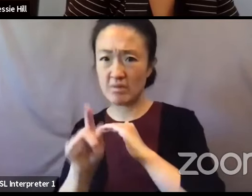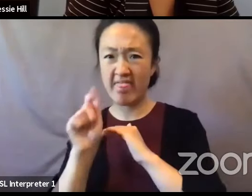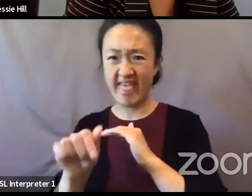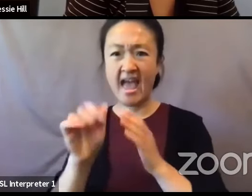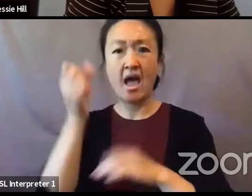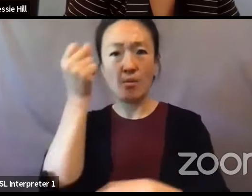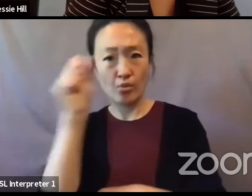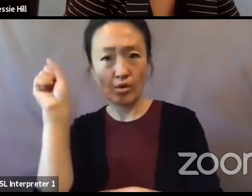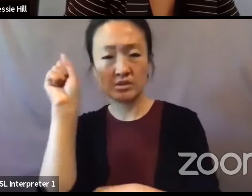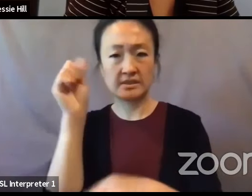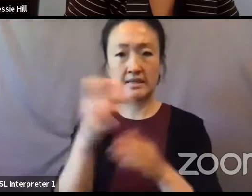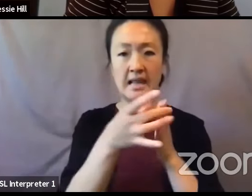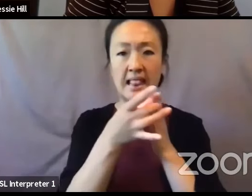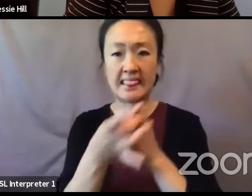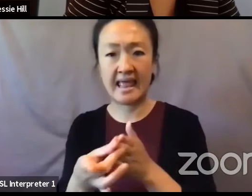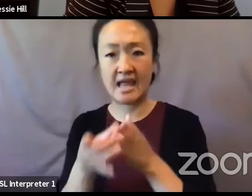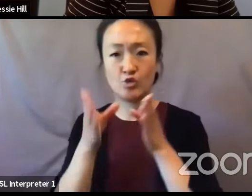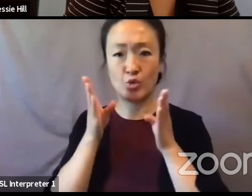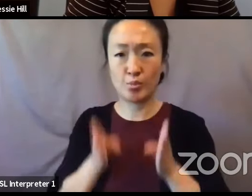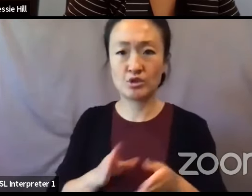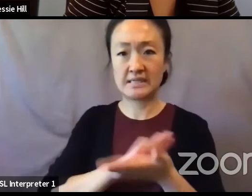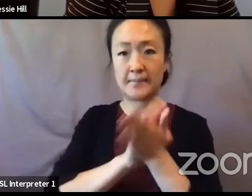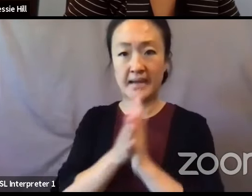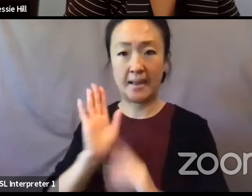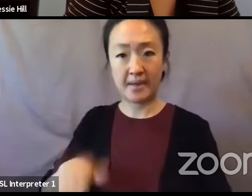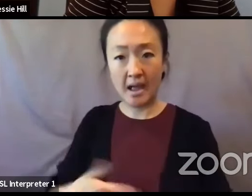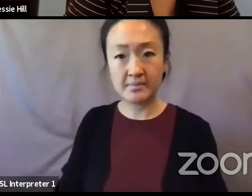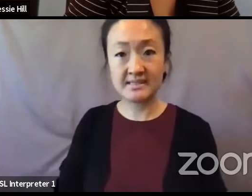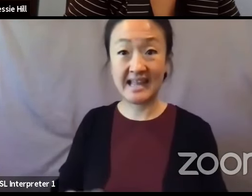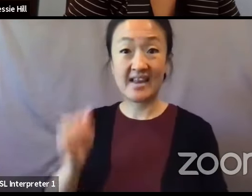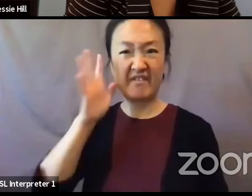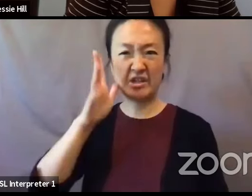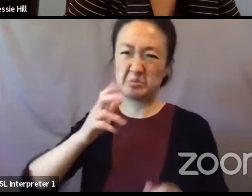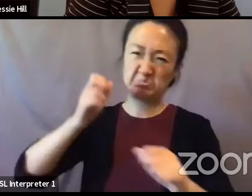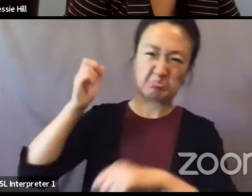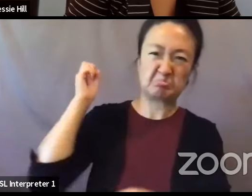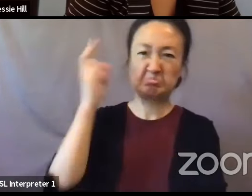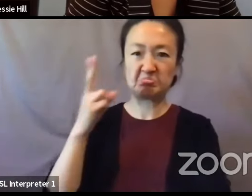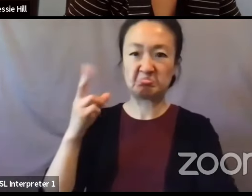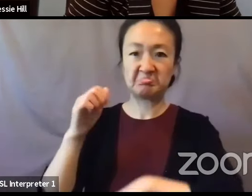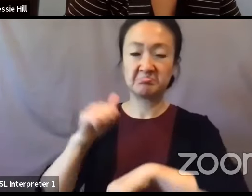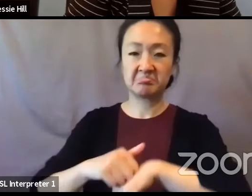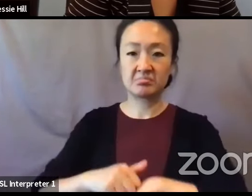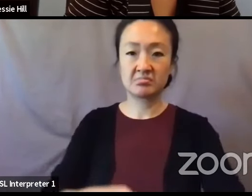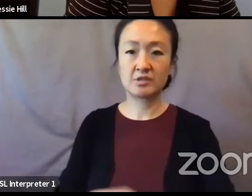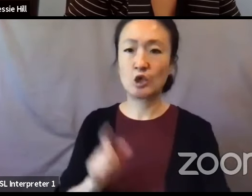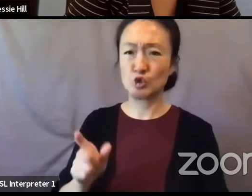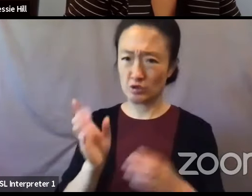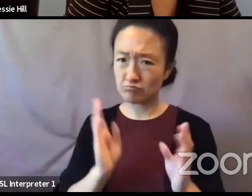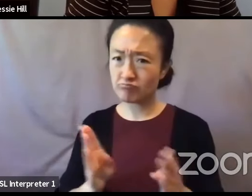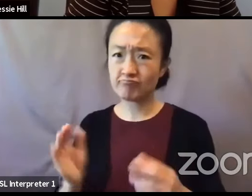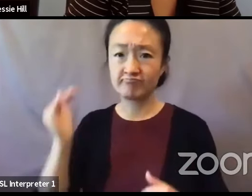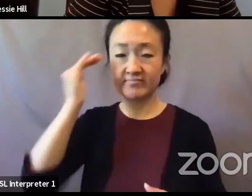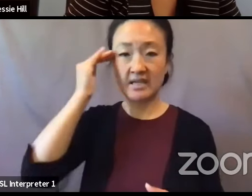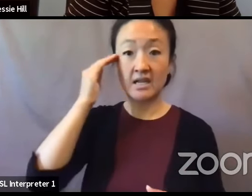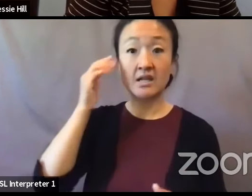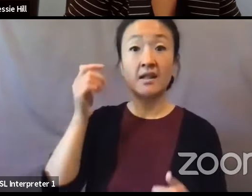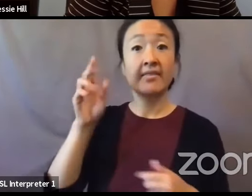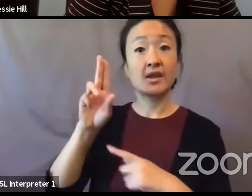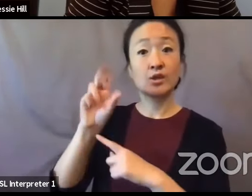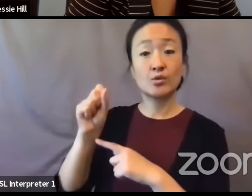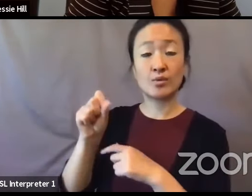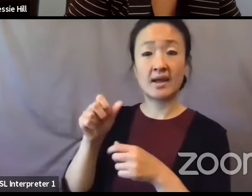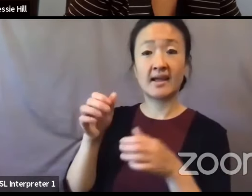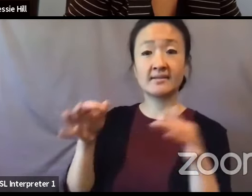to somebody getting upset and eventually throwing a rock. And the U.S., the district court dismissed this case, saying, well,